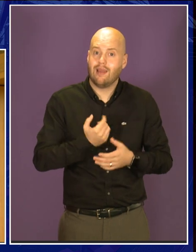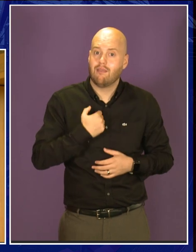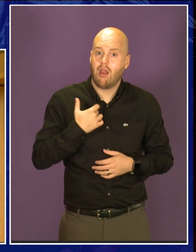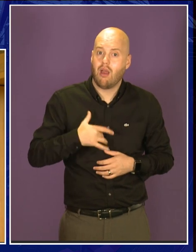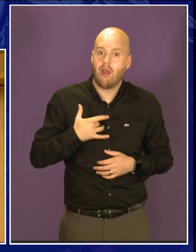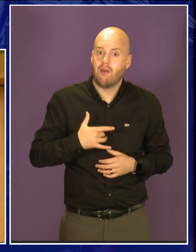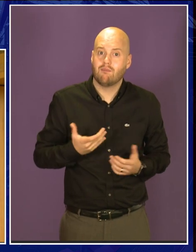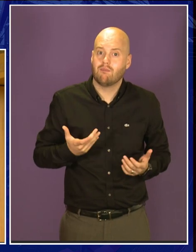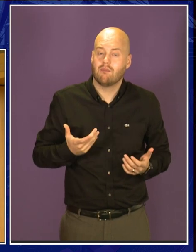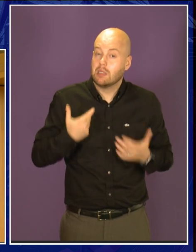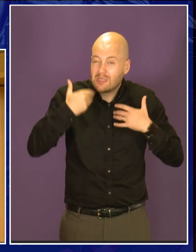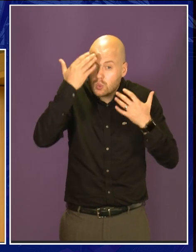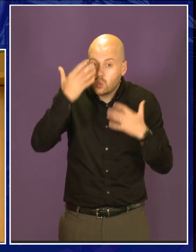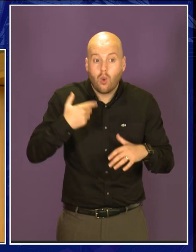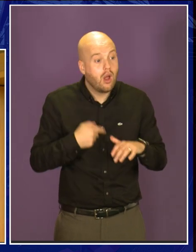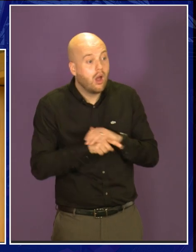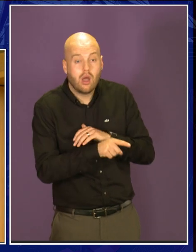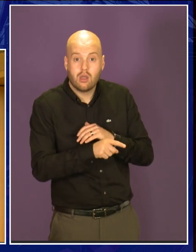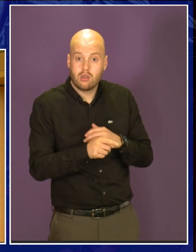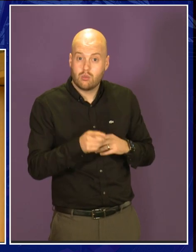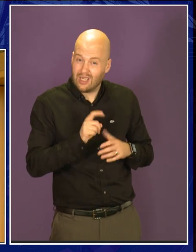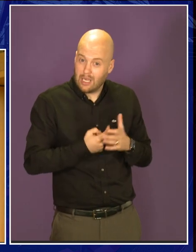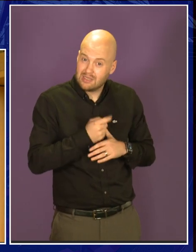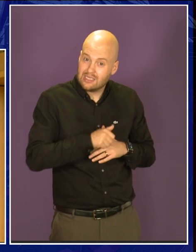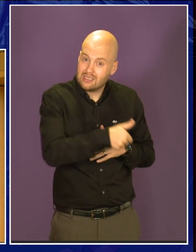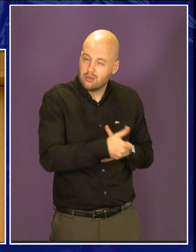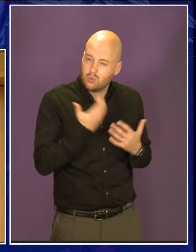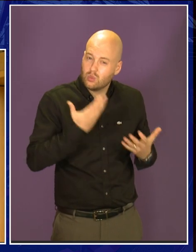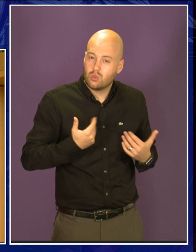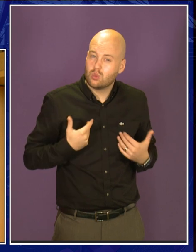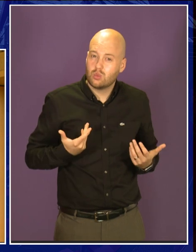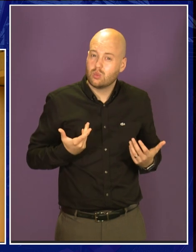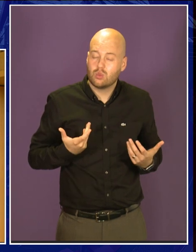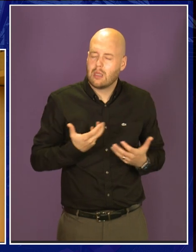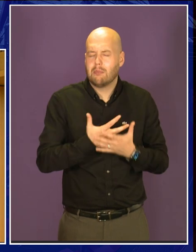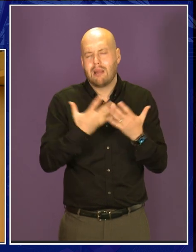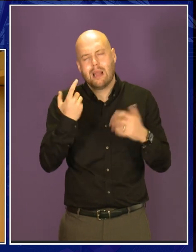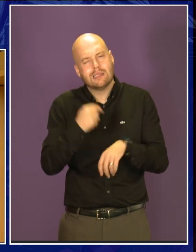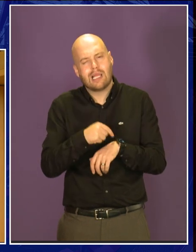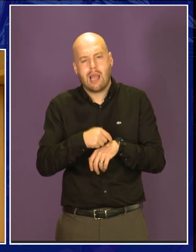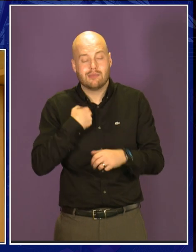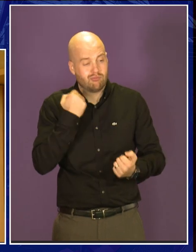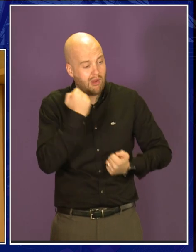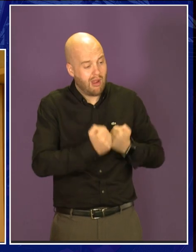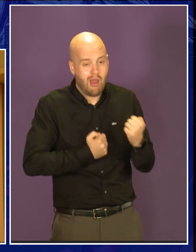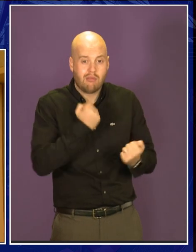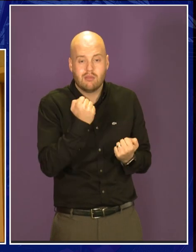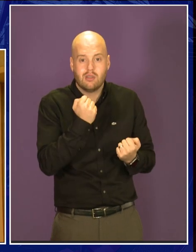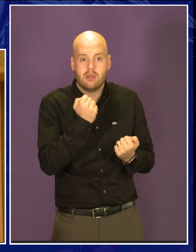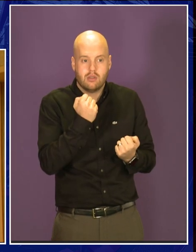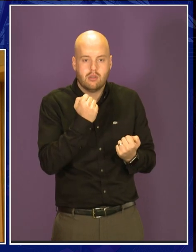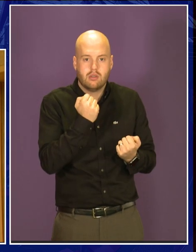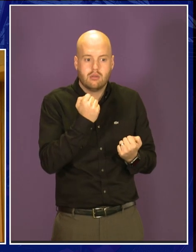move, what's going to happen. But many times I would run, I would move, and immediately the spot where you